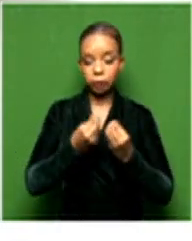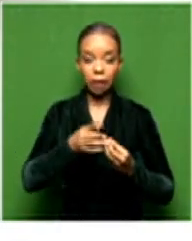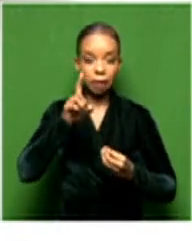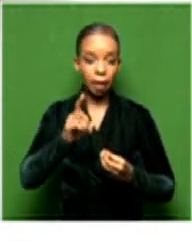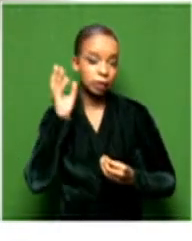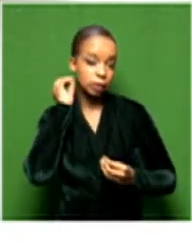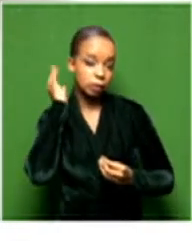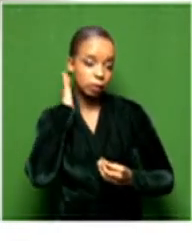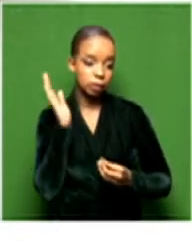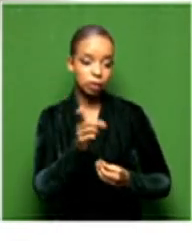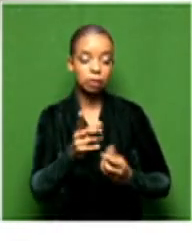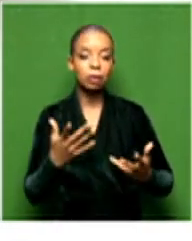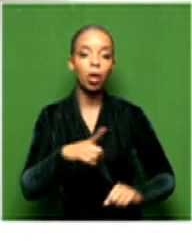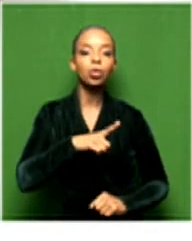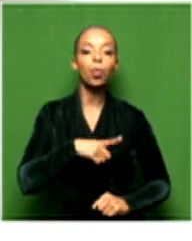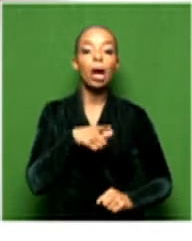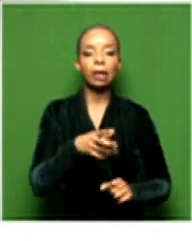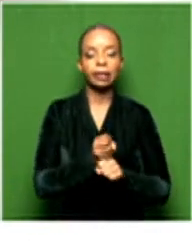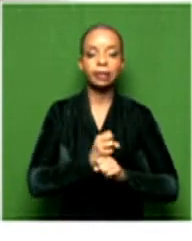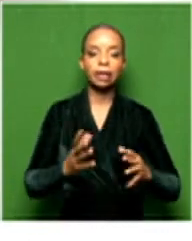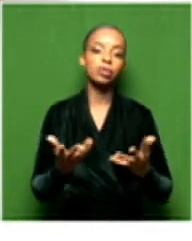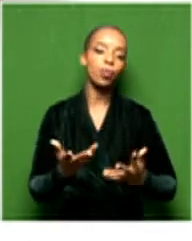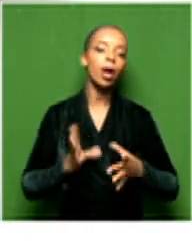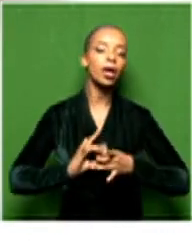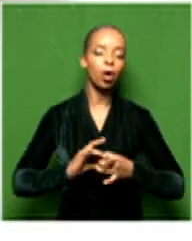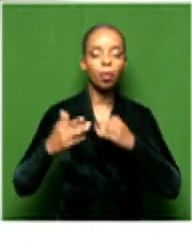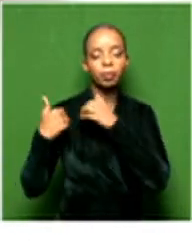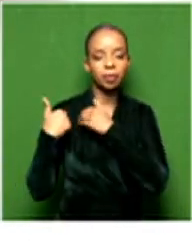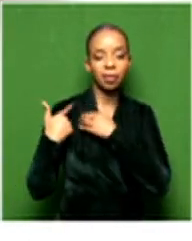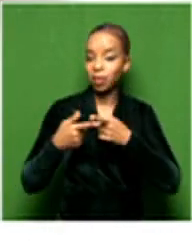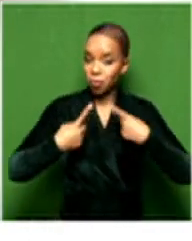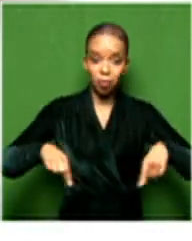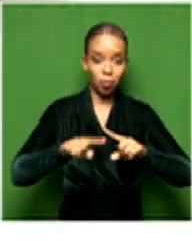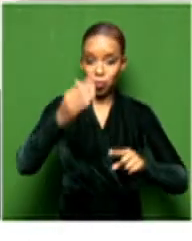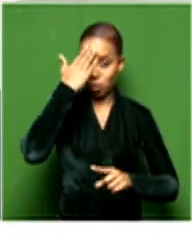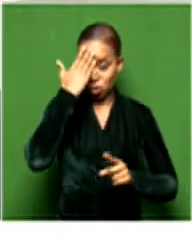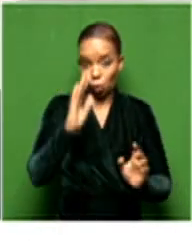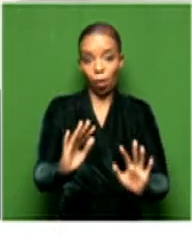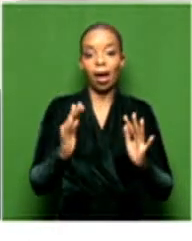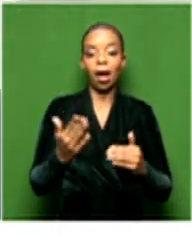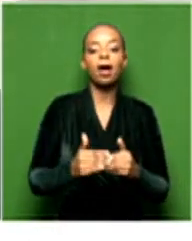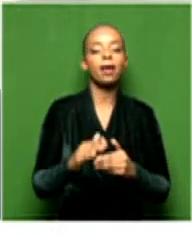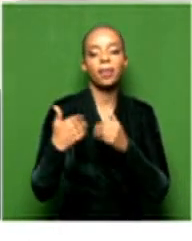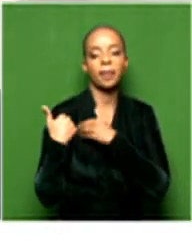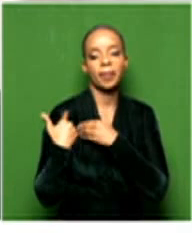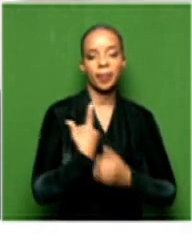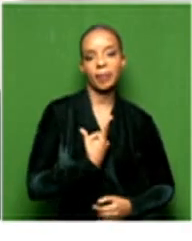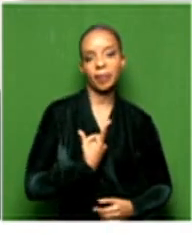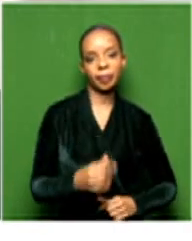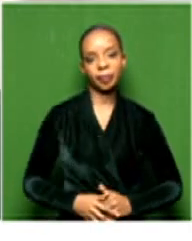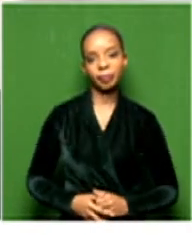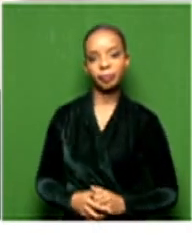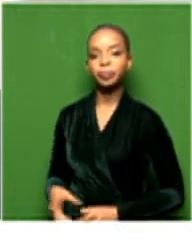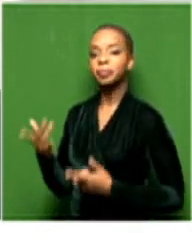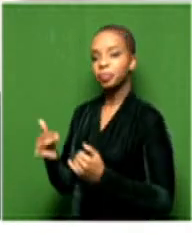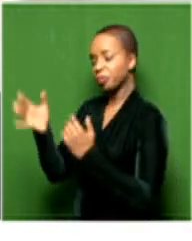because safety starts at home and we all need to know how to keep ourselves safe. Let's now talk about how this career field